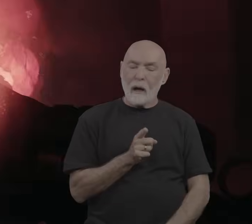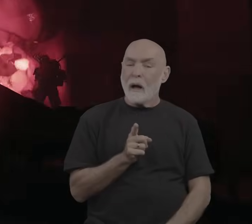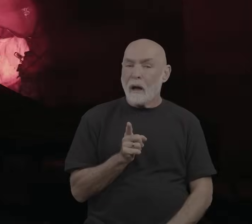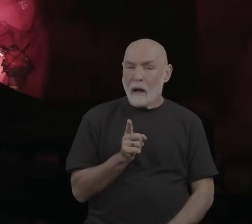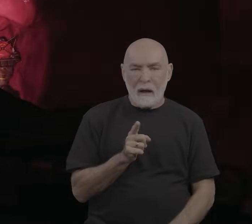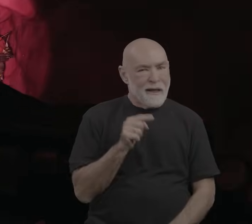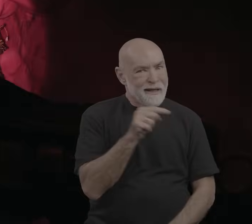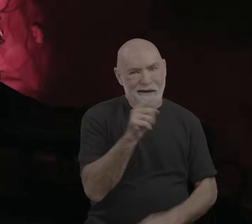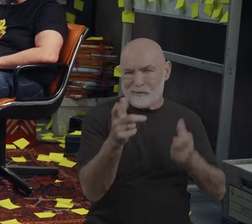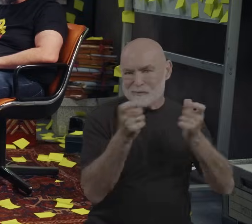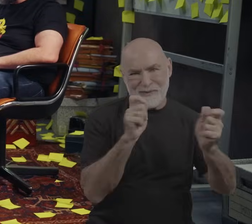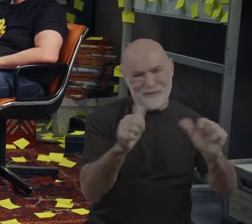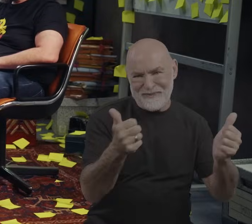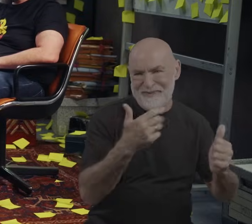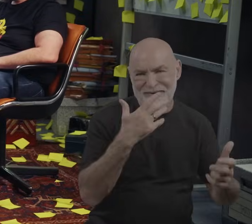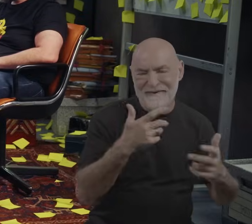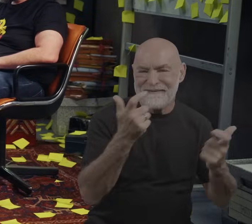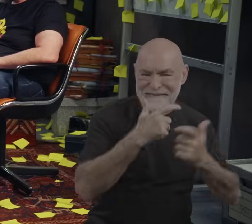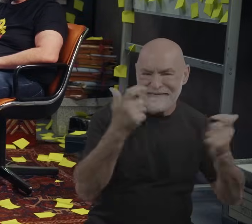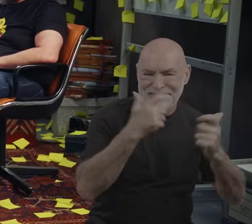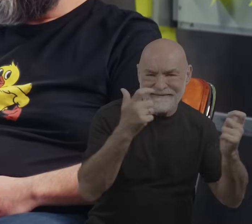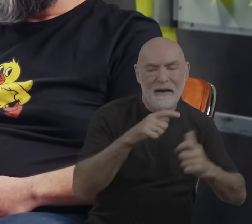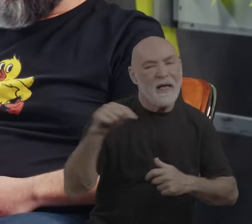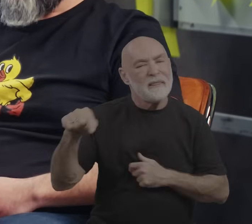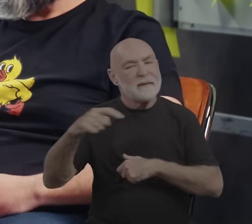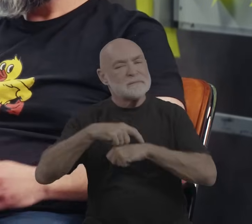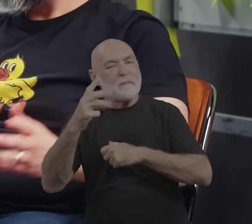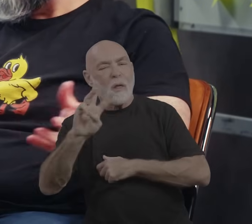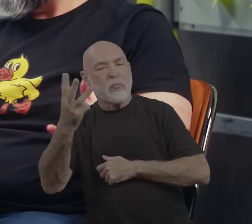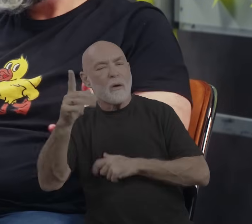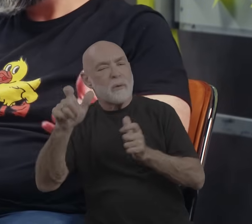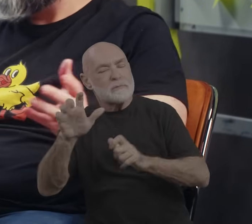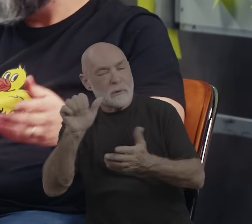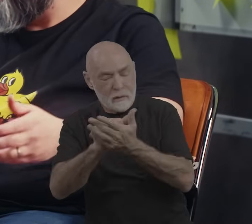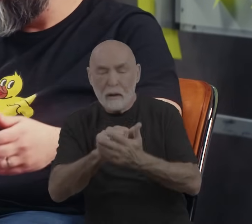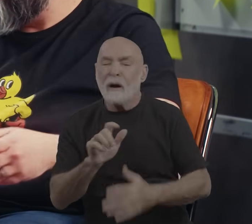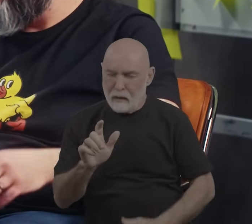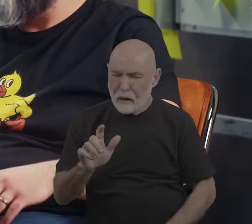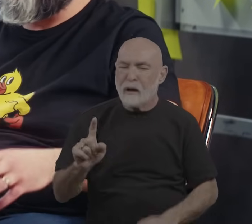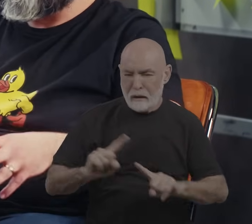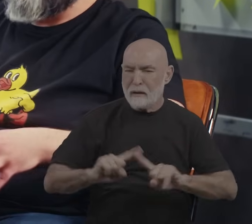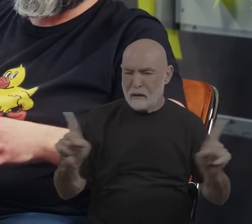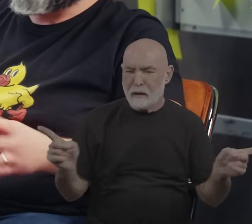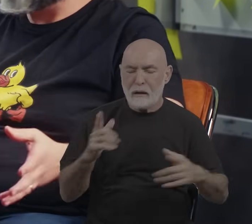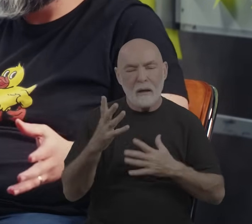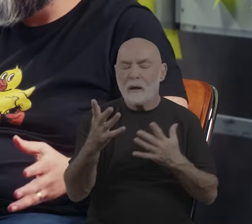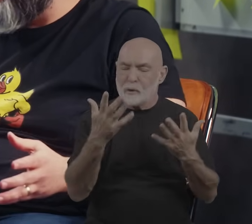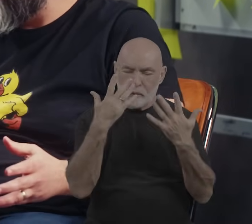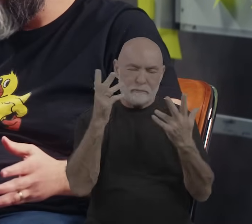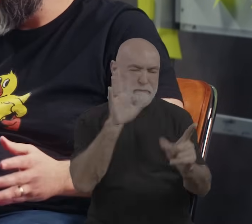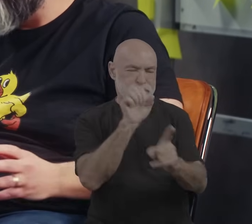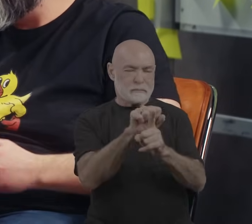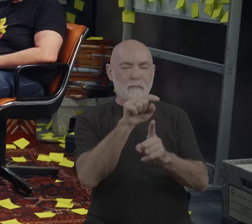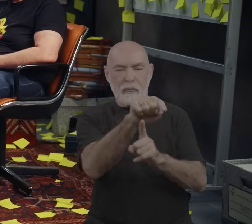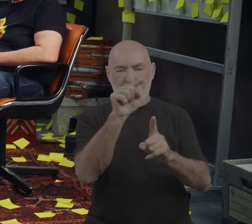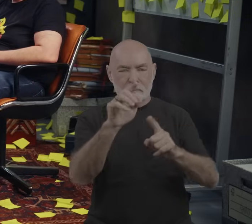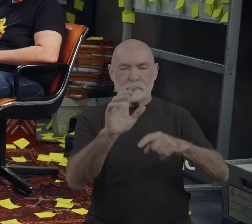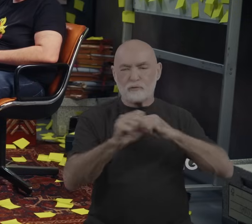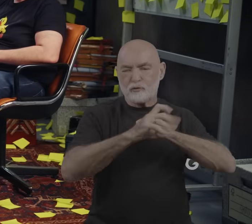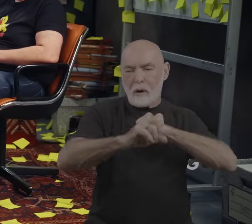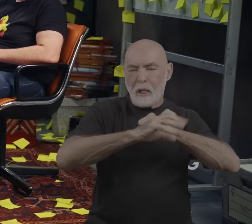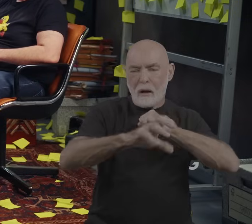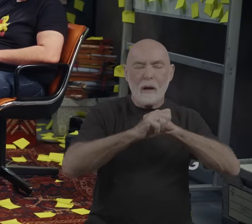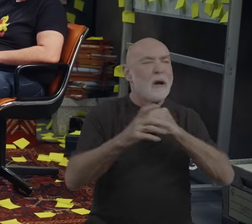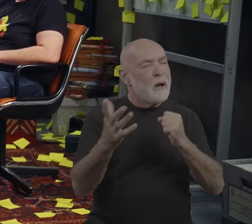I mean, you did have a lot of fun in Control. And also, we're in first person this time, so... Yeah, so of course, very different. And I think as anyone can tell from that trailer,